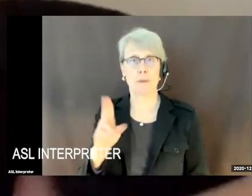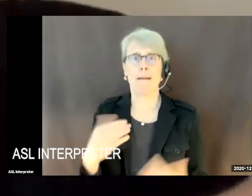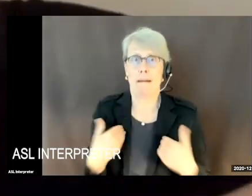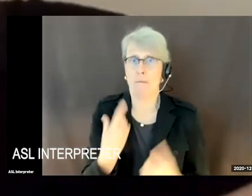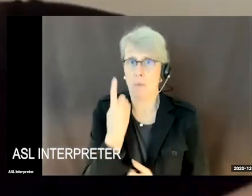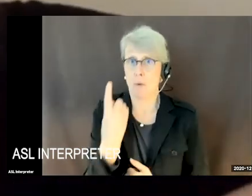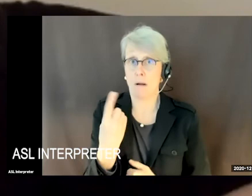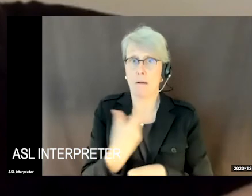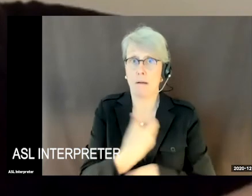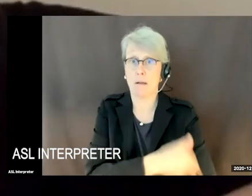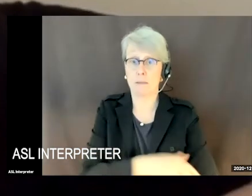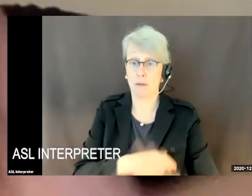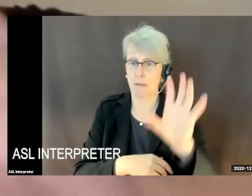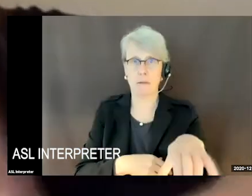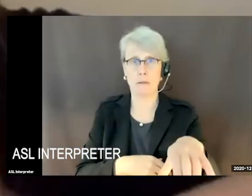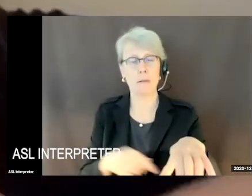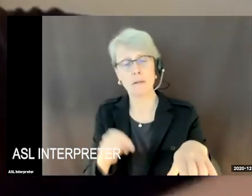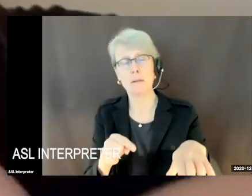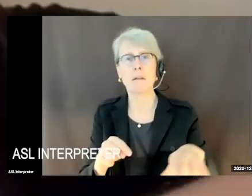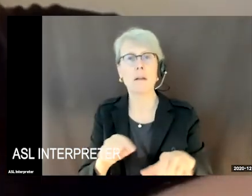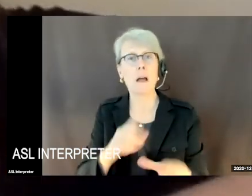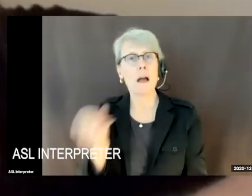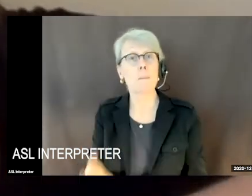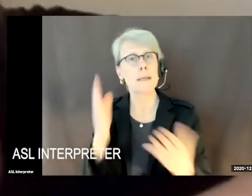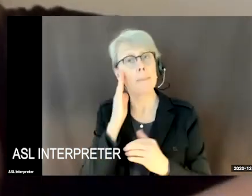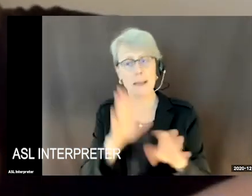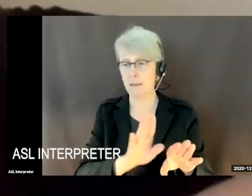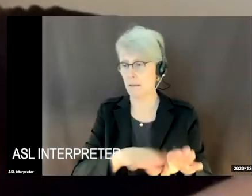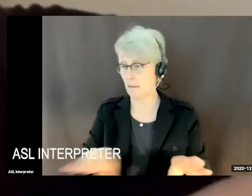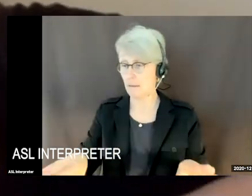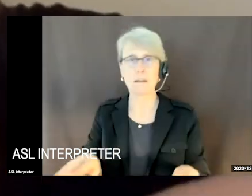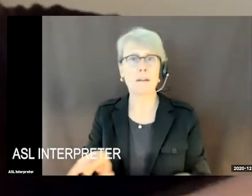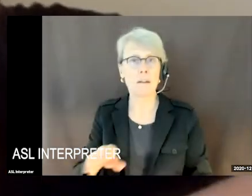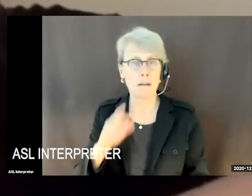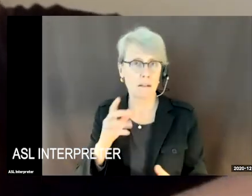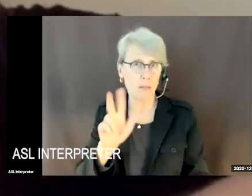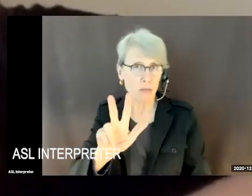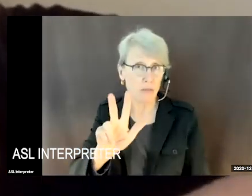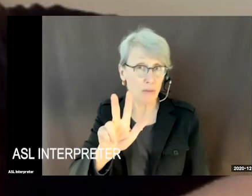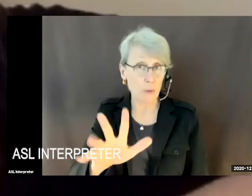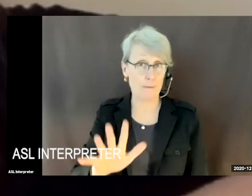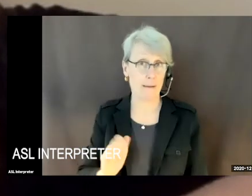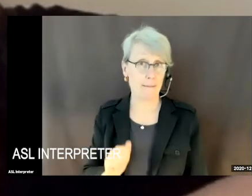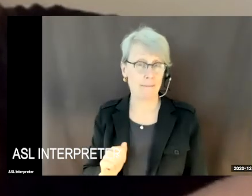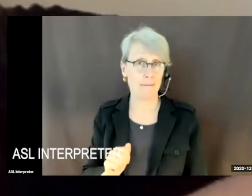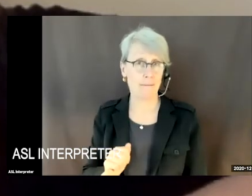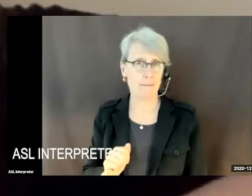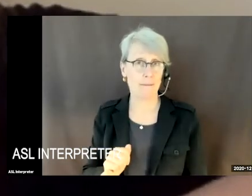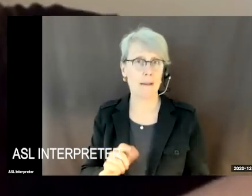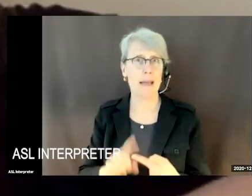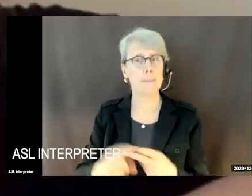Not only that, at the only hospital in our territory, there are only